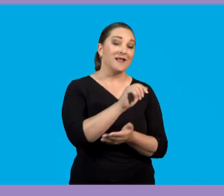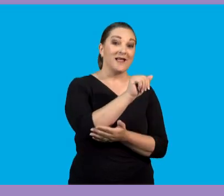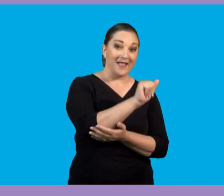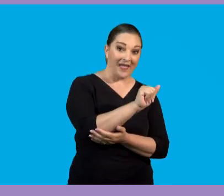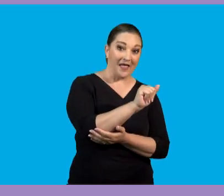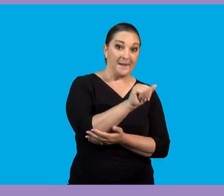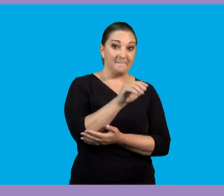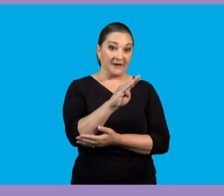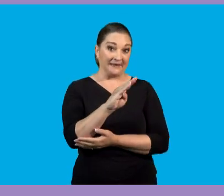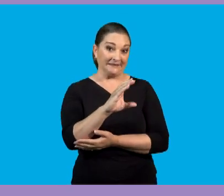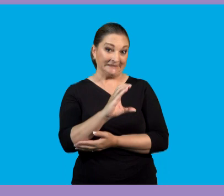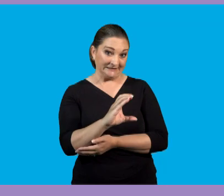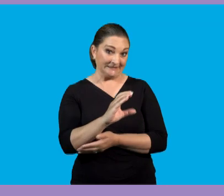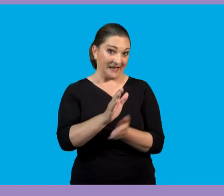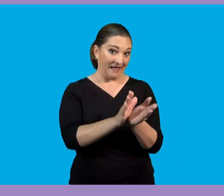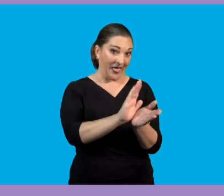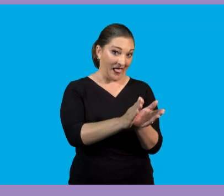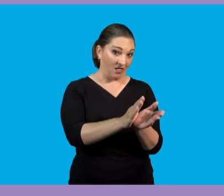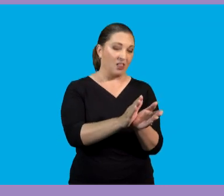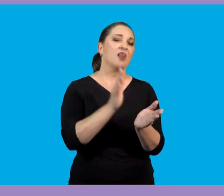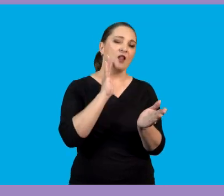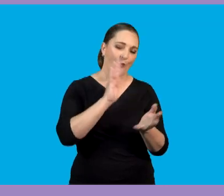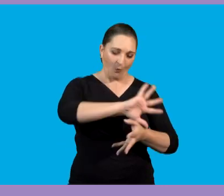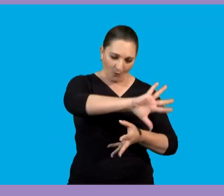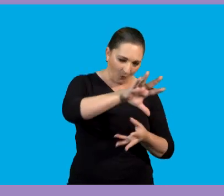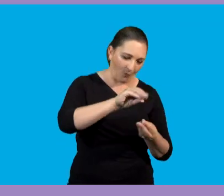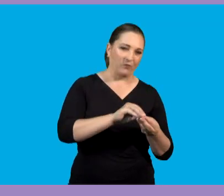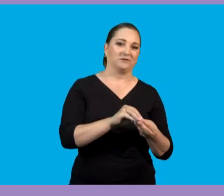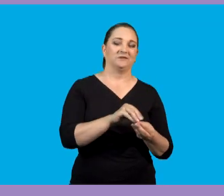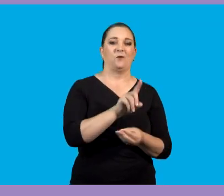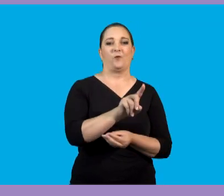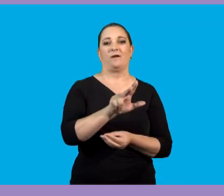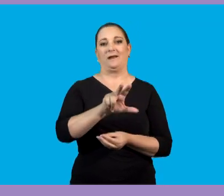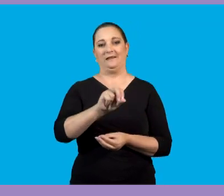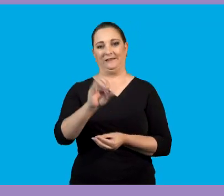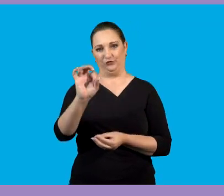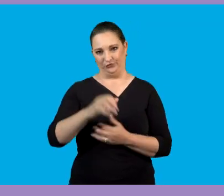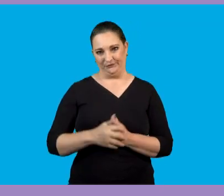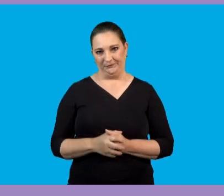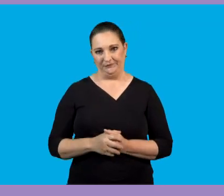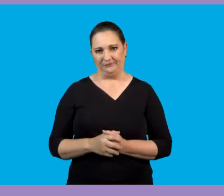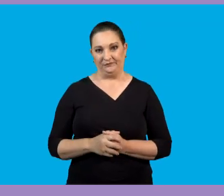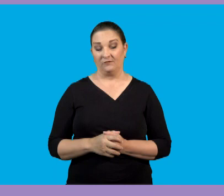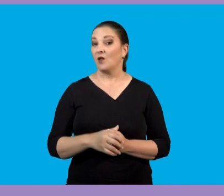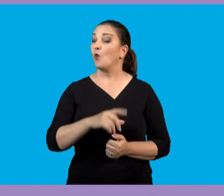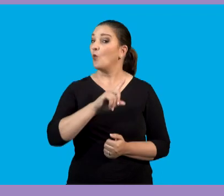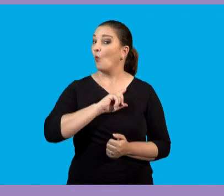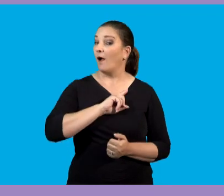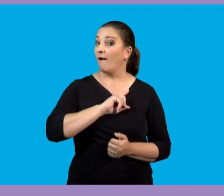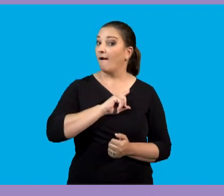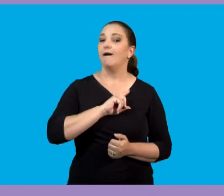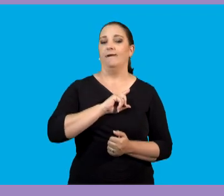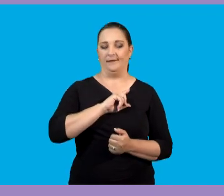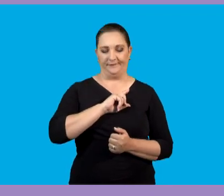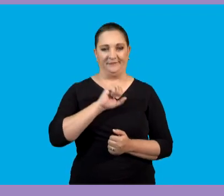plus angle B plus angle C will be equals to 180 degrees. And what is the reason